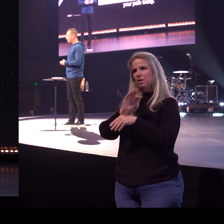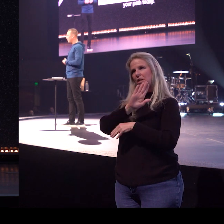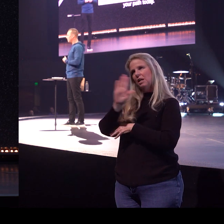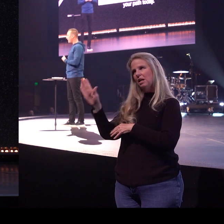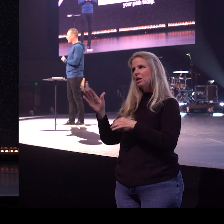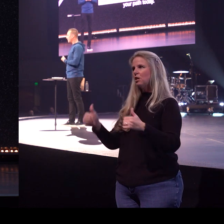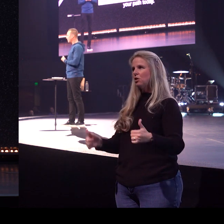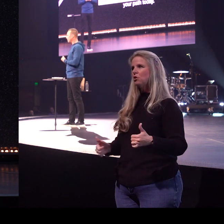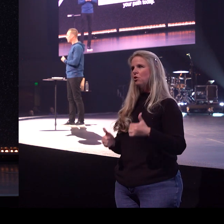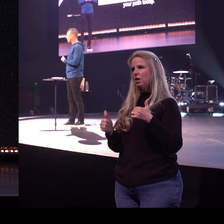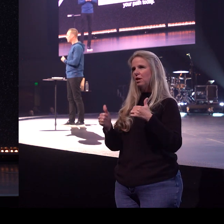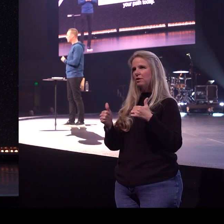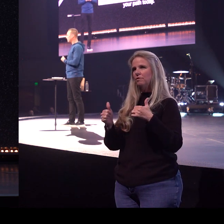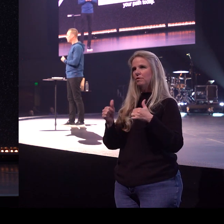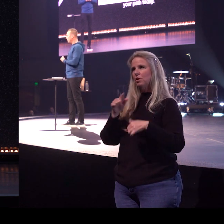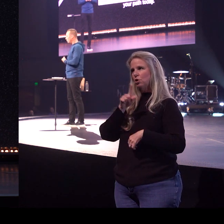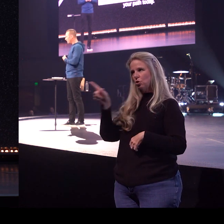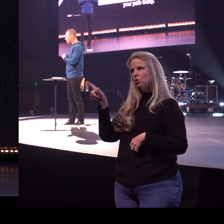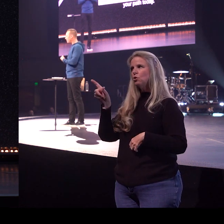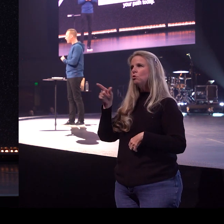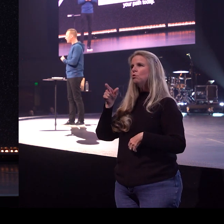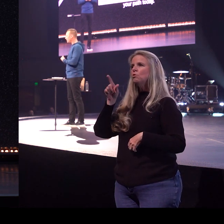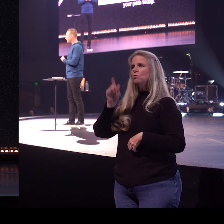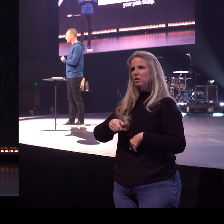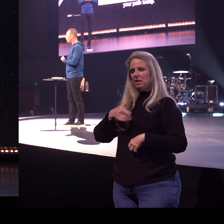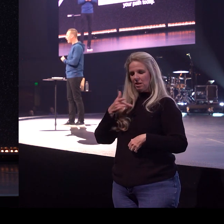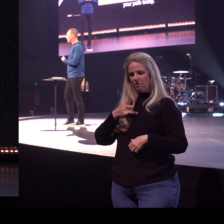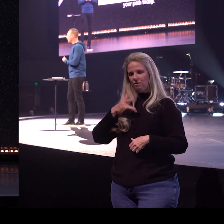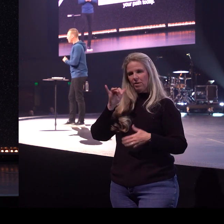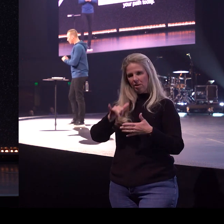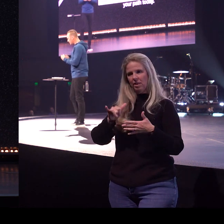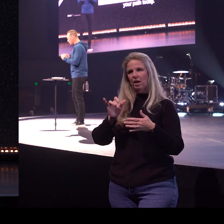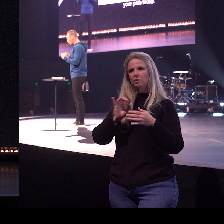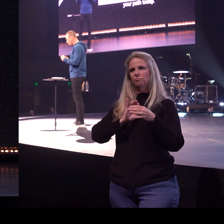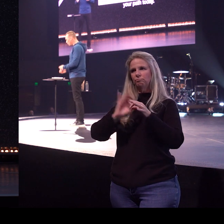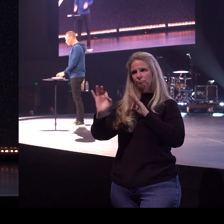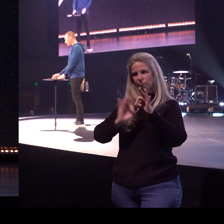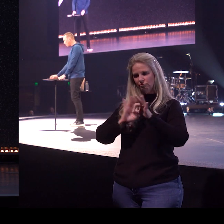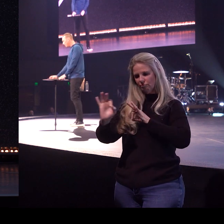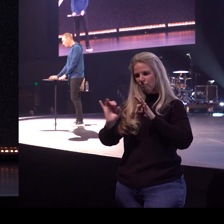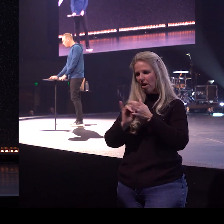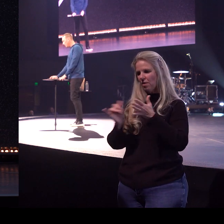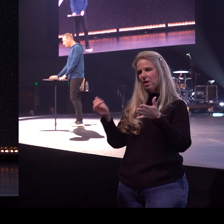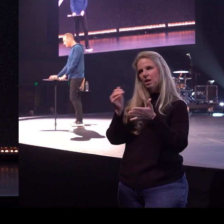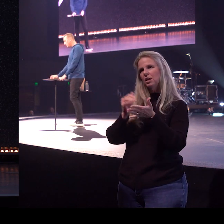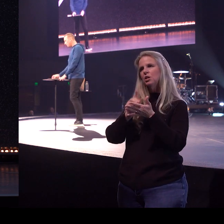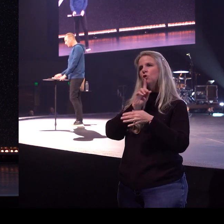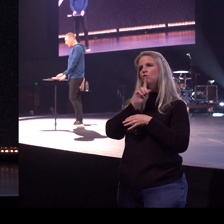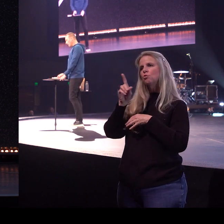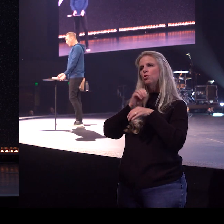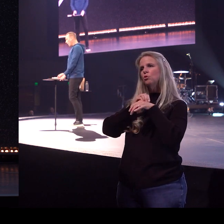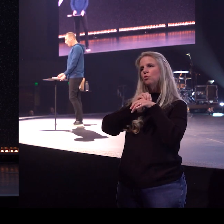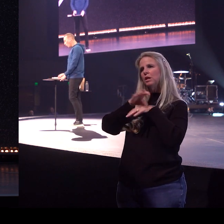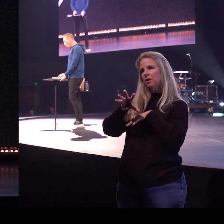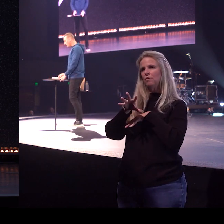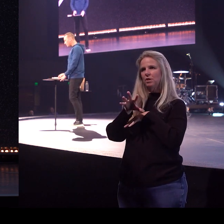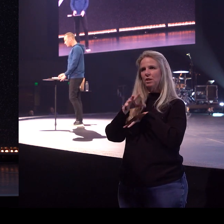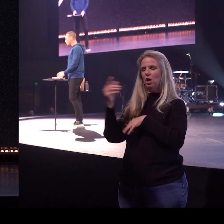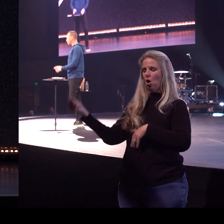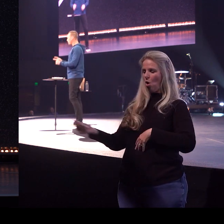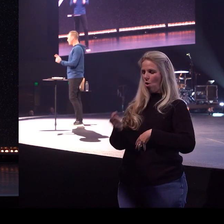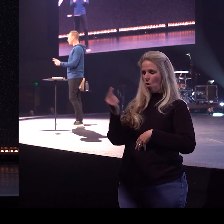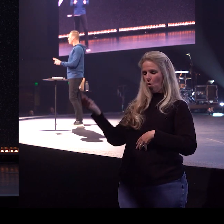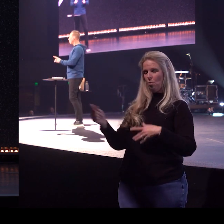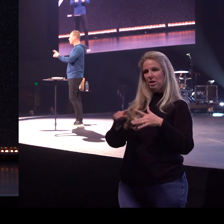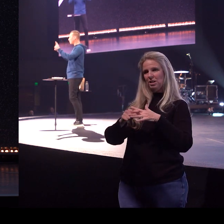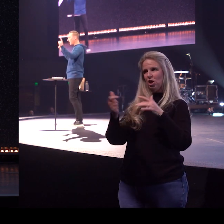You need to feel that. You need to redefine it. Why? Because true influence always